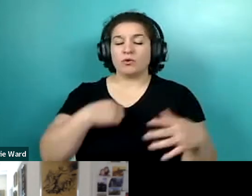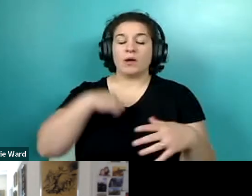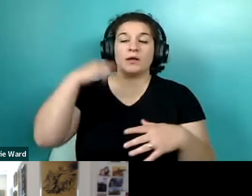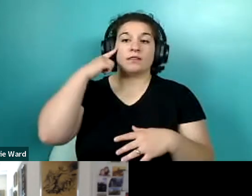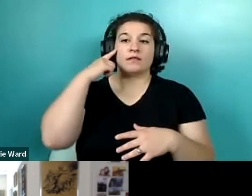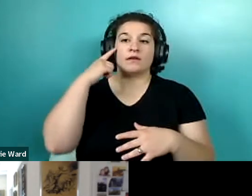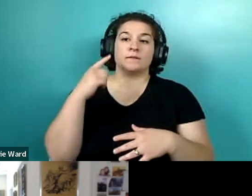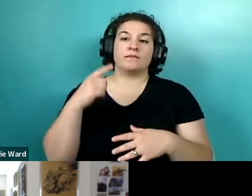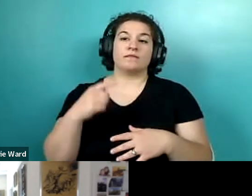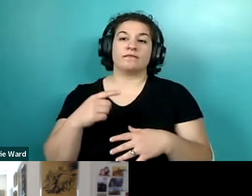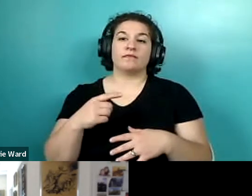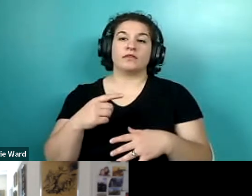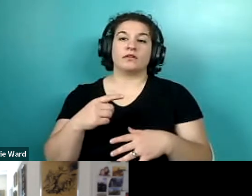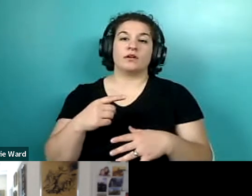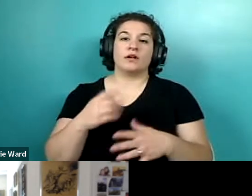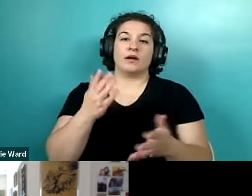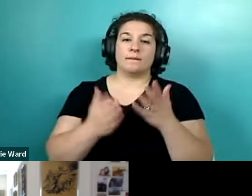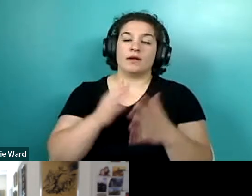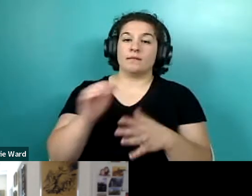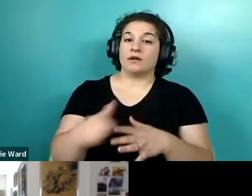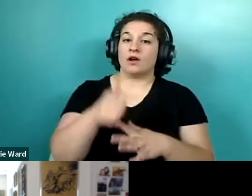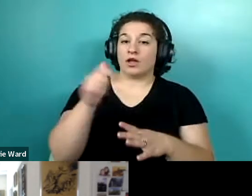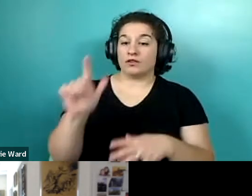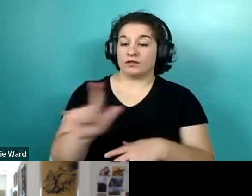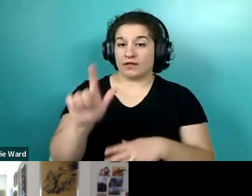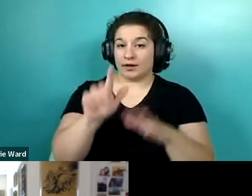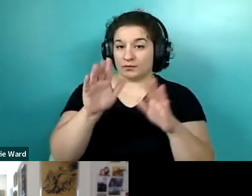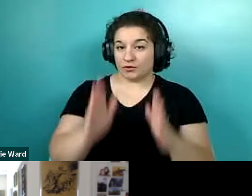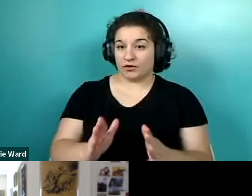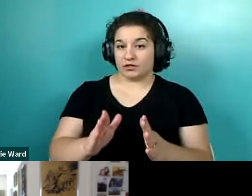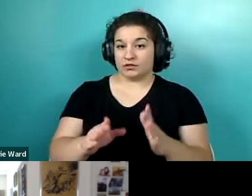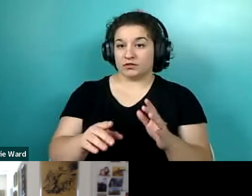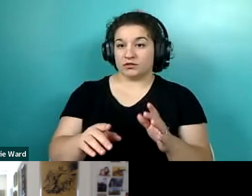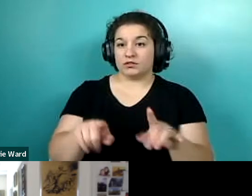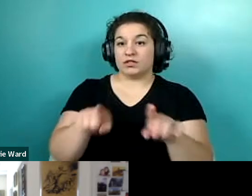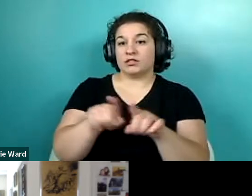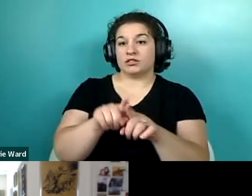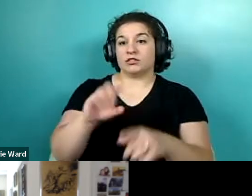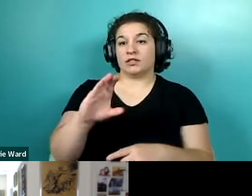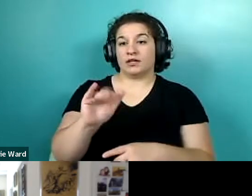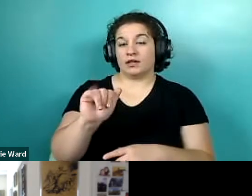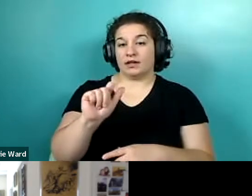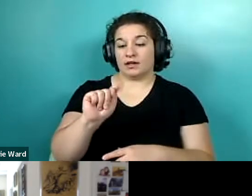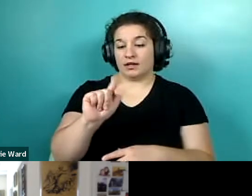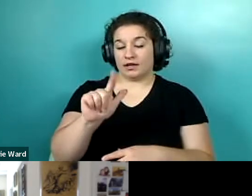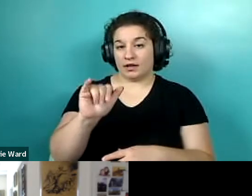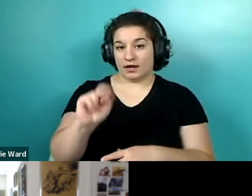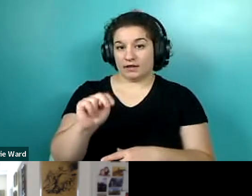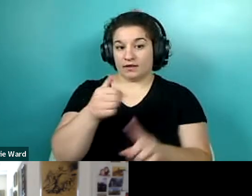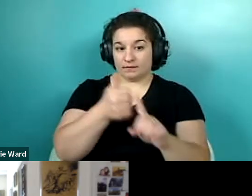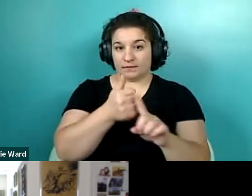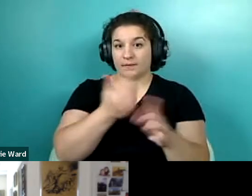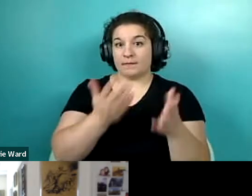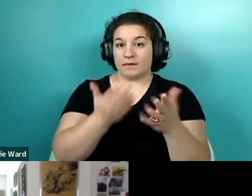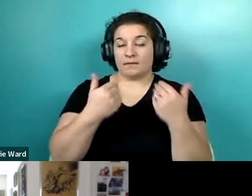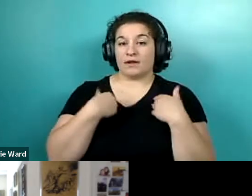maybe there are other librarians in addition to Caitlin who may have disabilities, or even looking at some of the